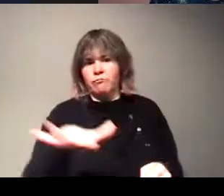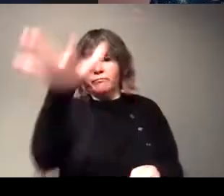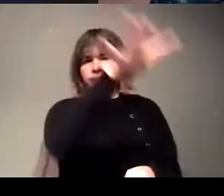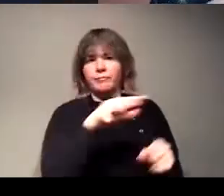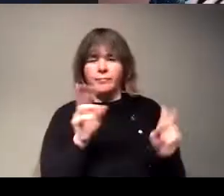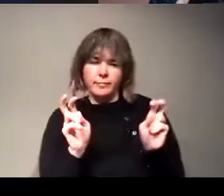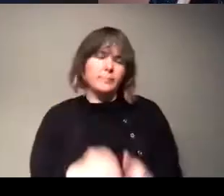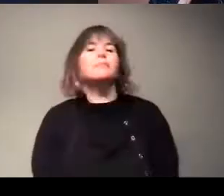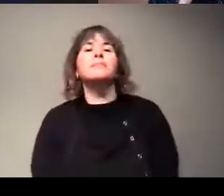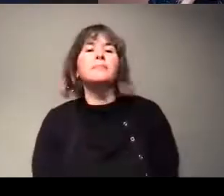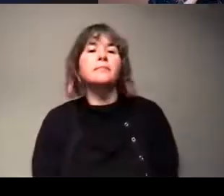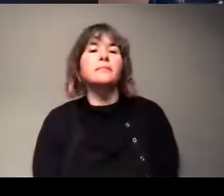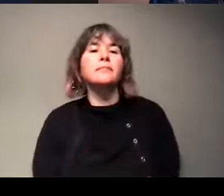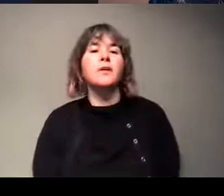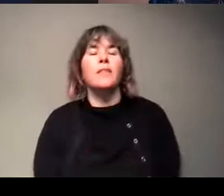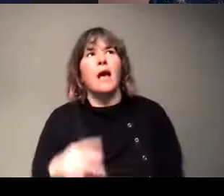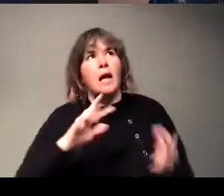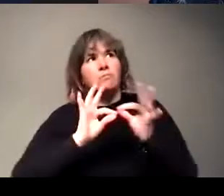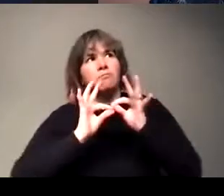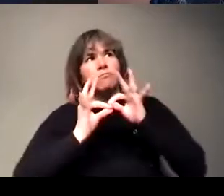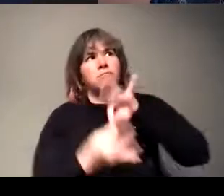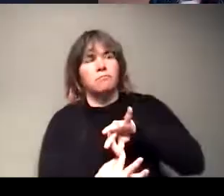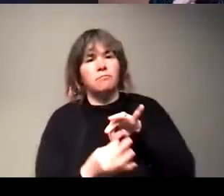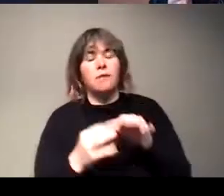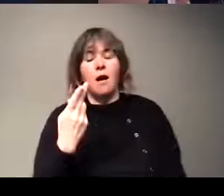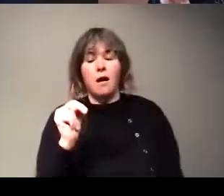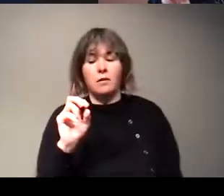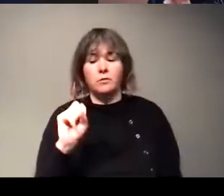so the kind of canon interpretation is that Han Solo